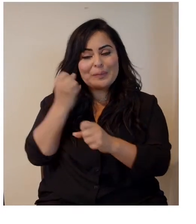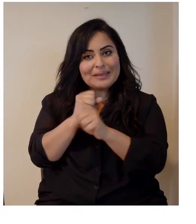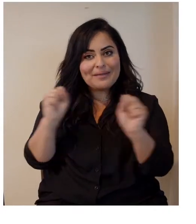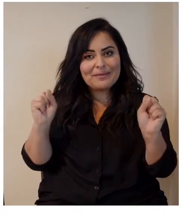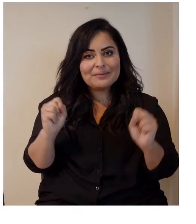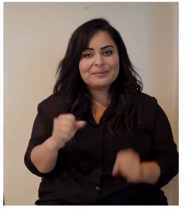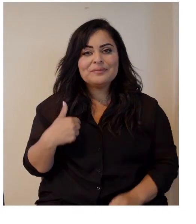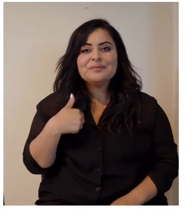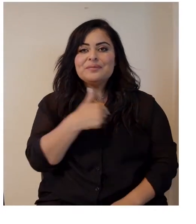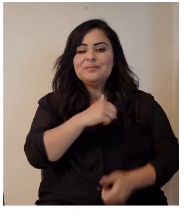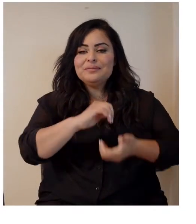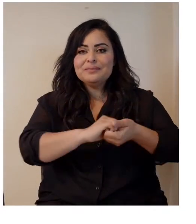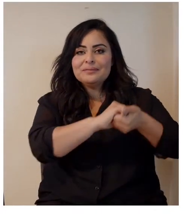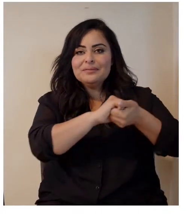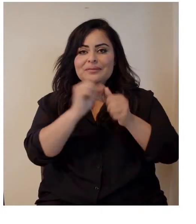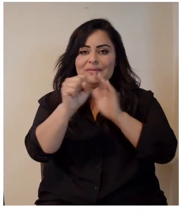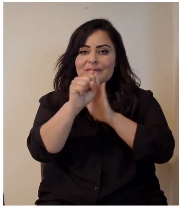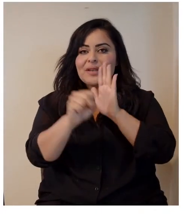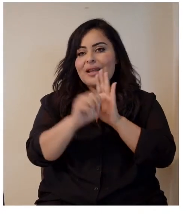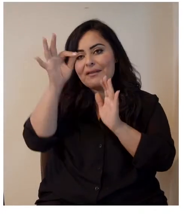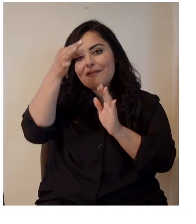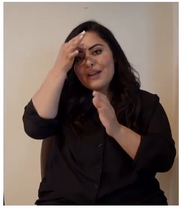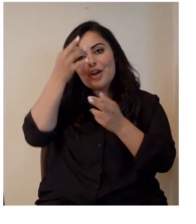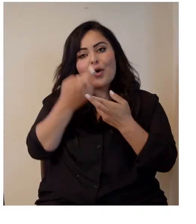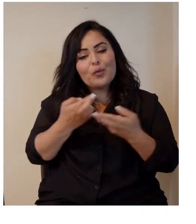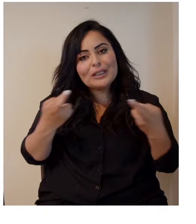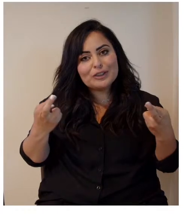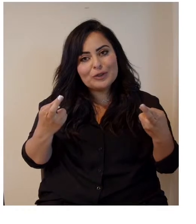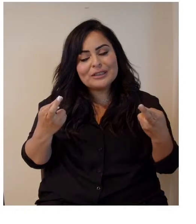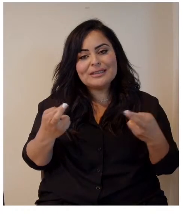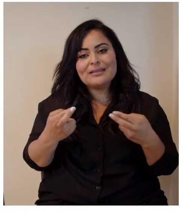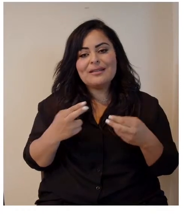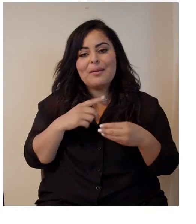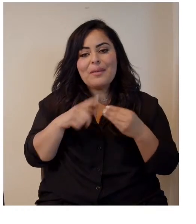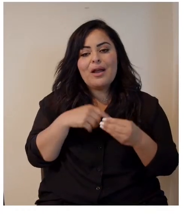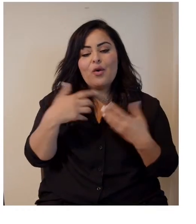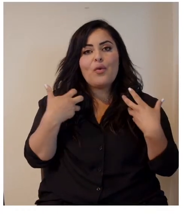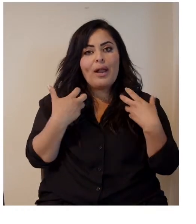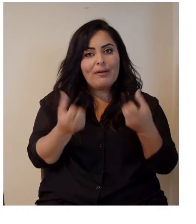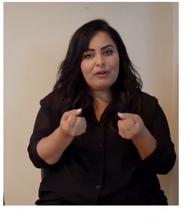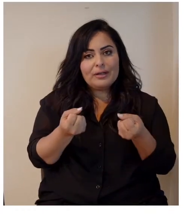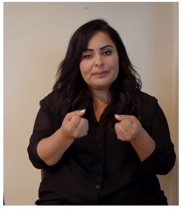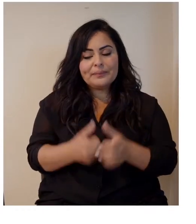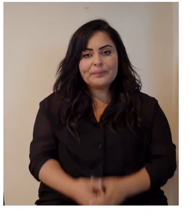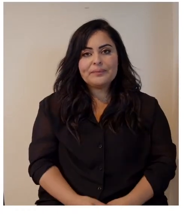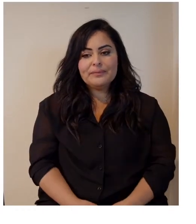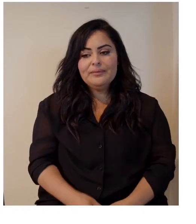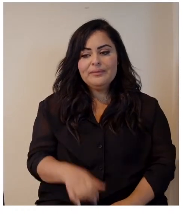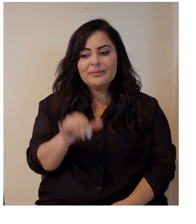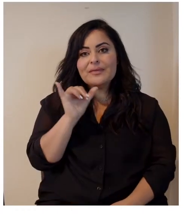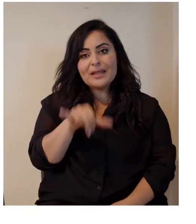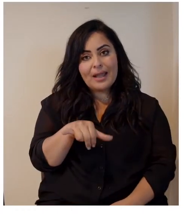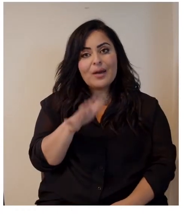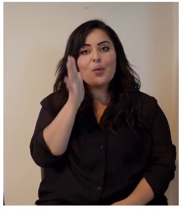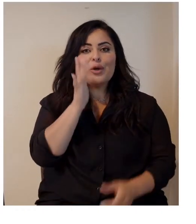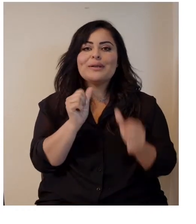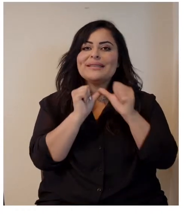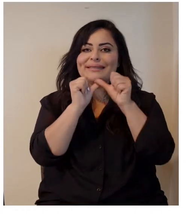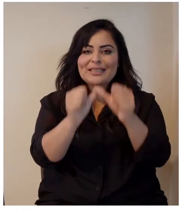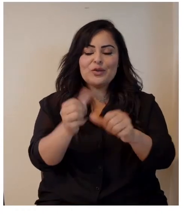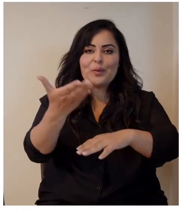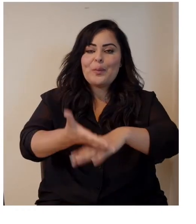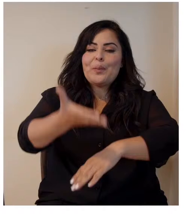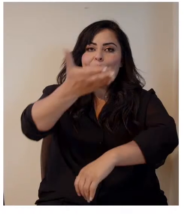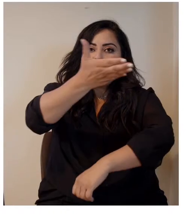we're working in conjunction with local, state, and federal resources regarding recovery. So that's something that's going to continue to